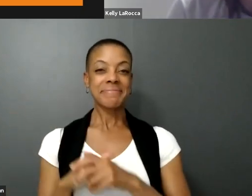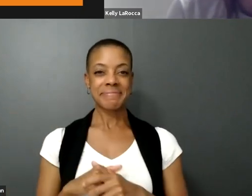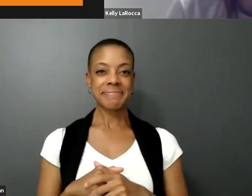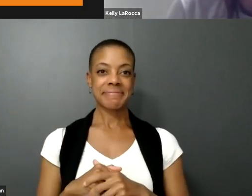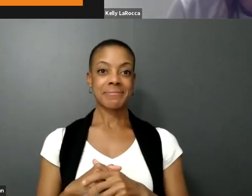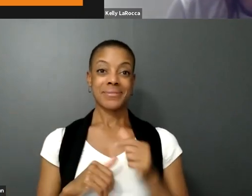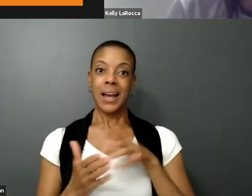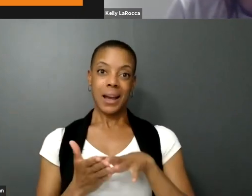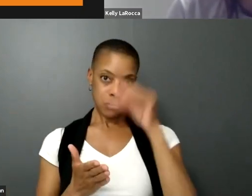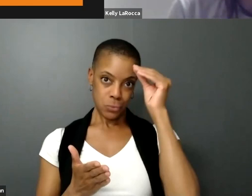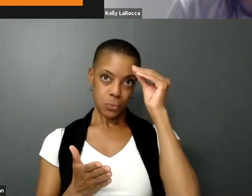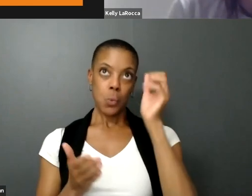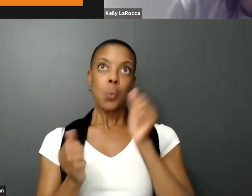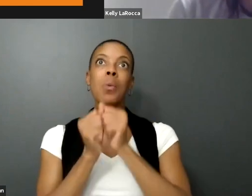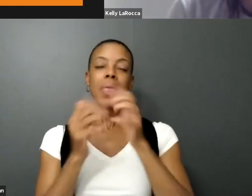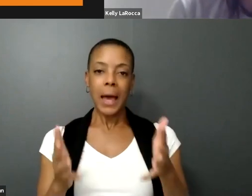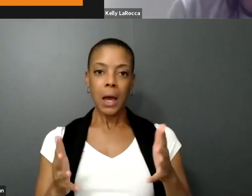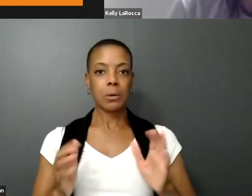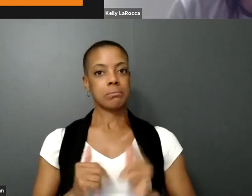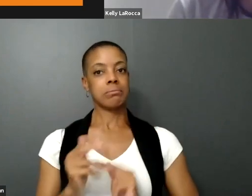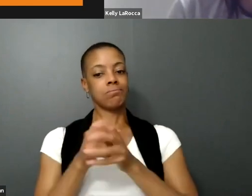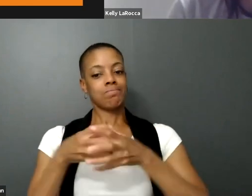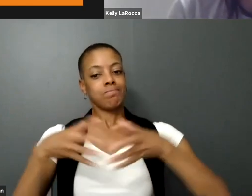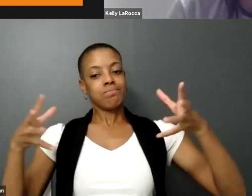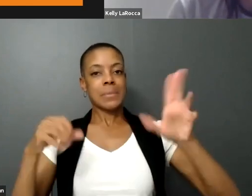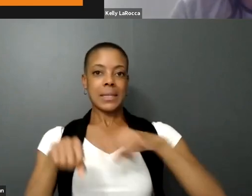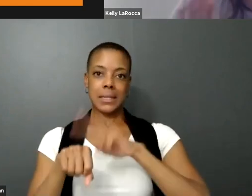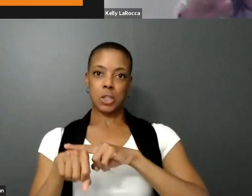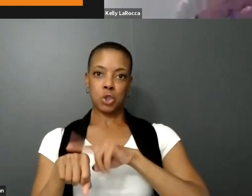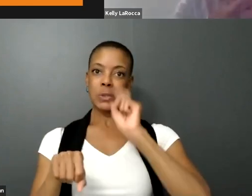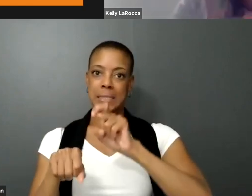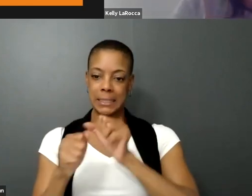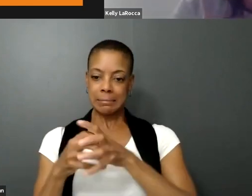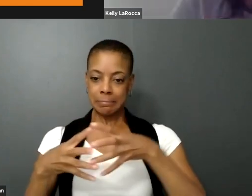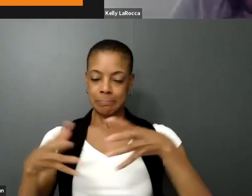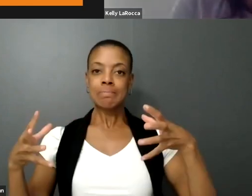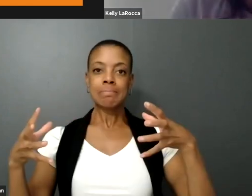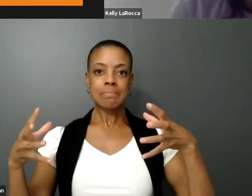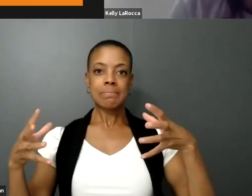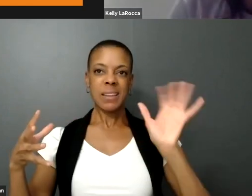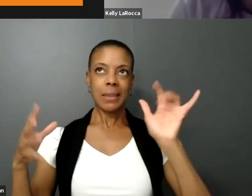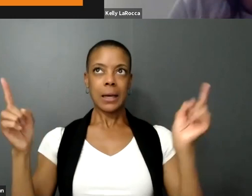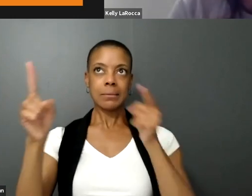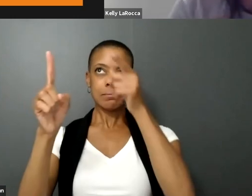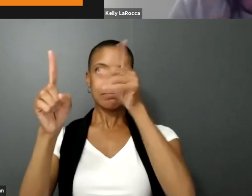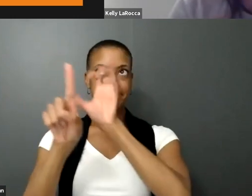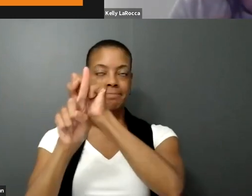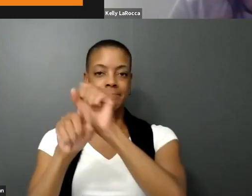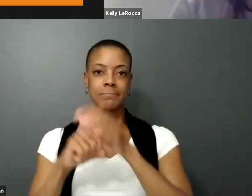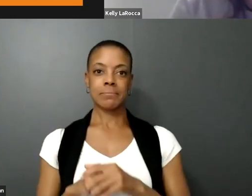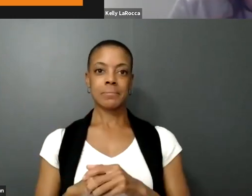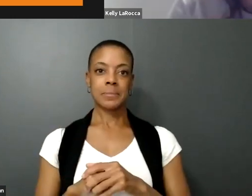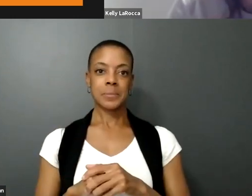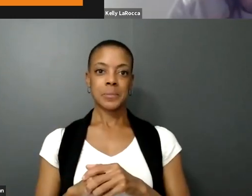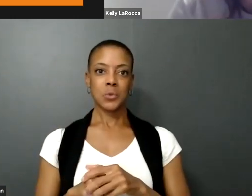really can't do that without nation building. And so that's, I think it's dovetailed quite nicely with our rekindling of the Mississauga